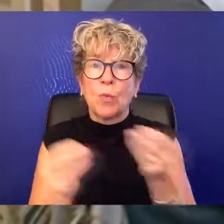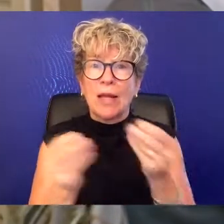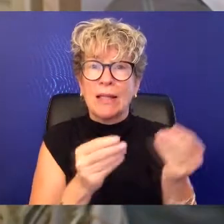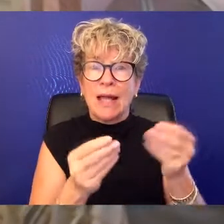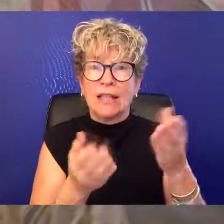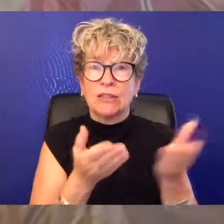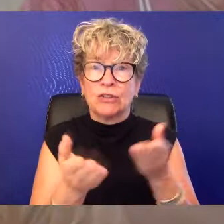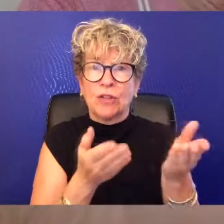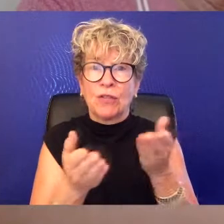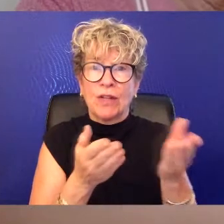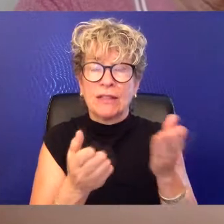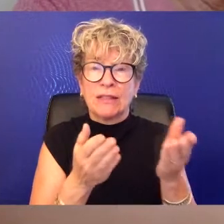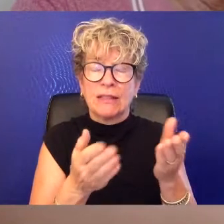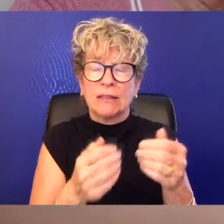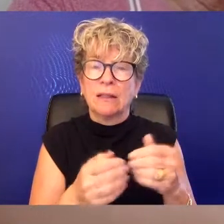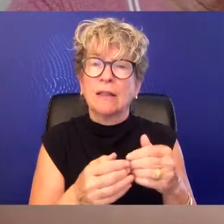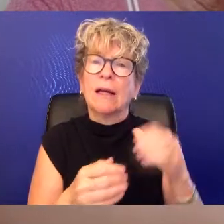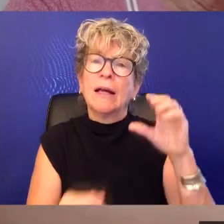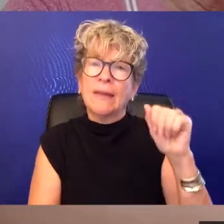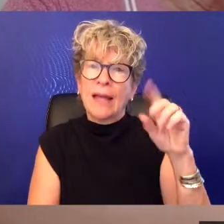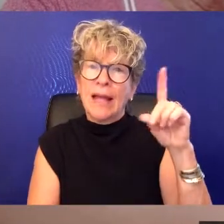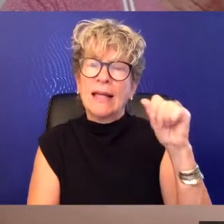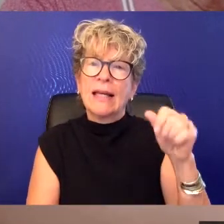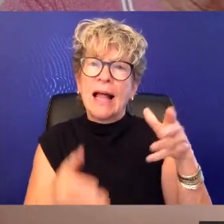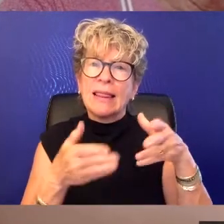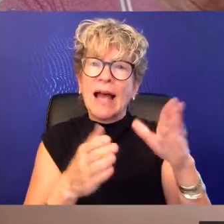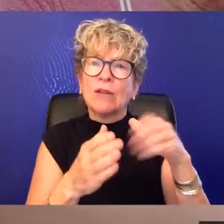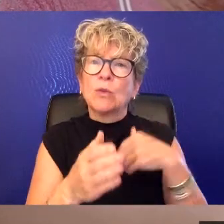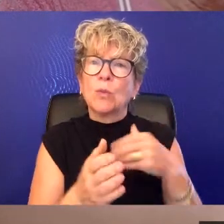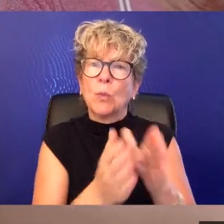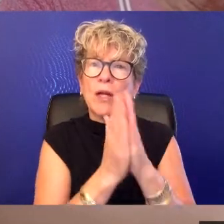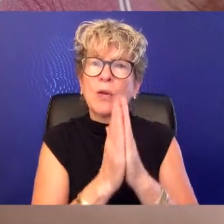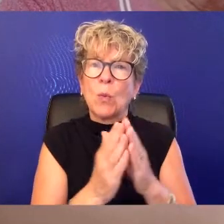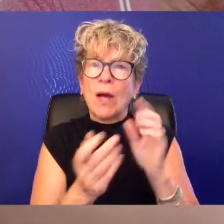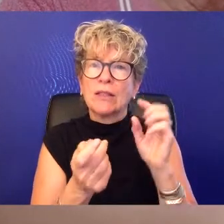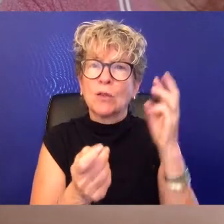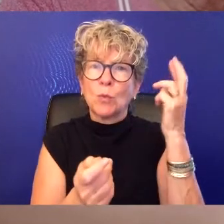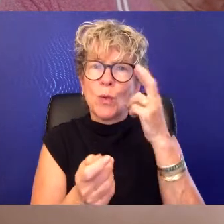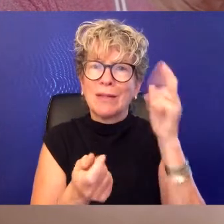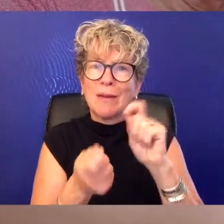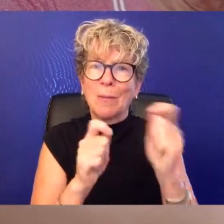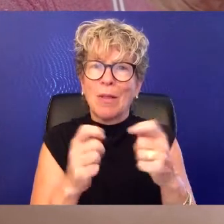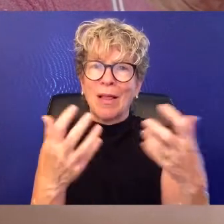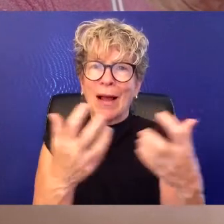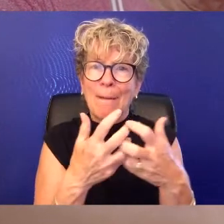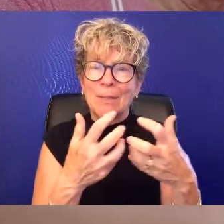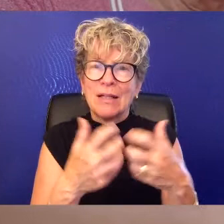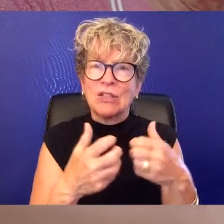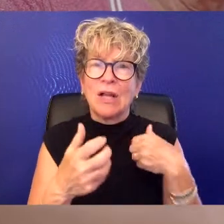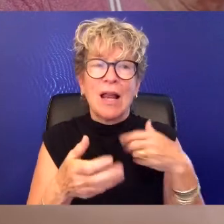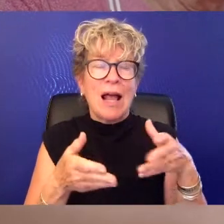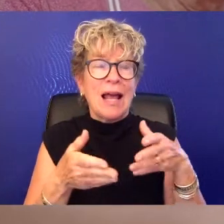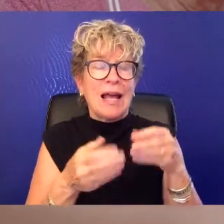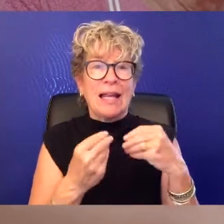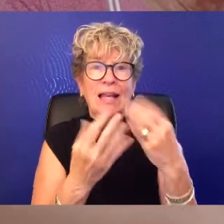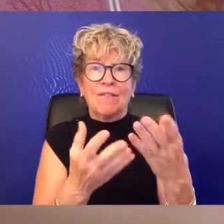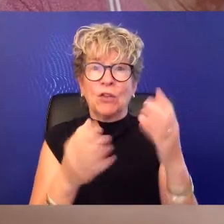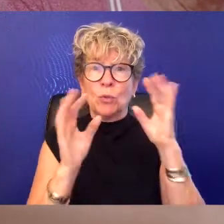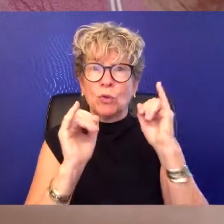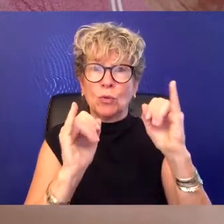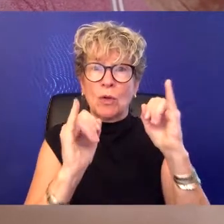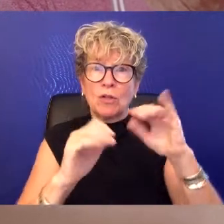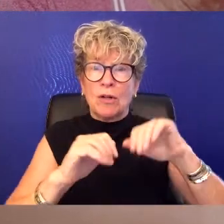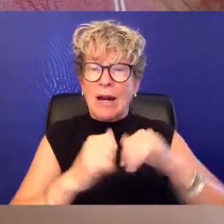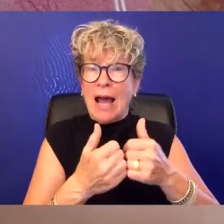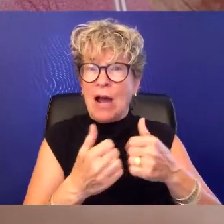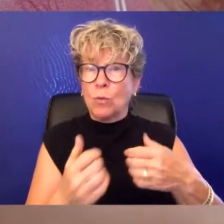services. The ADA allows you to request reasonable accommodations and gives directions for filing complaints against places